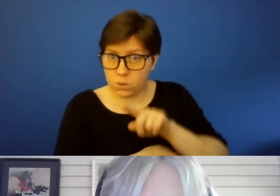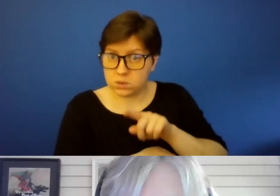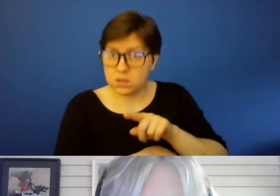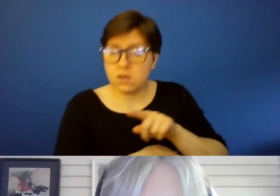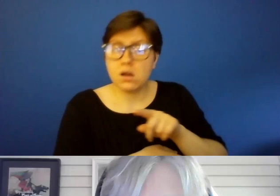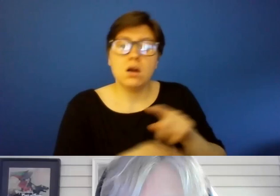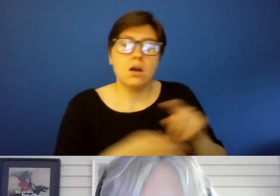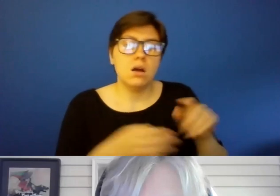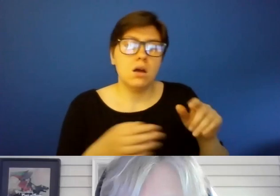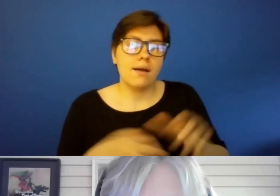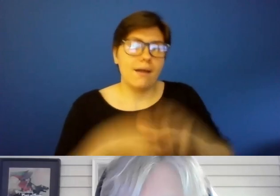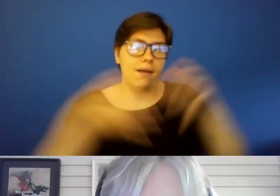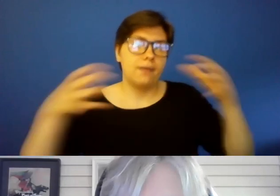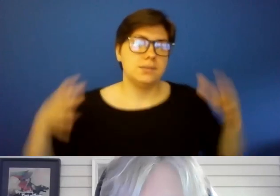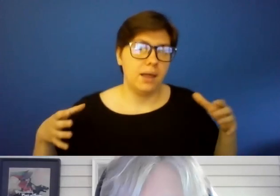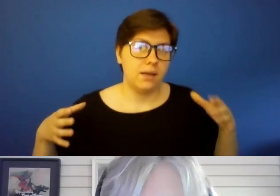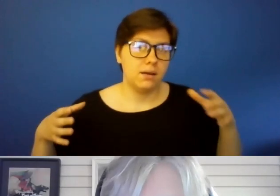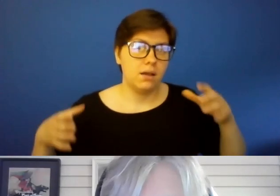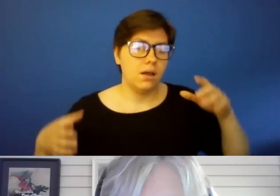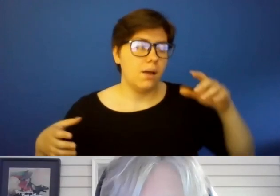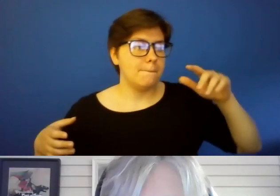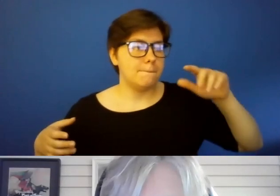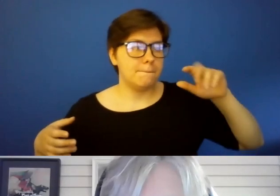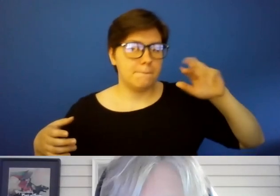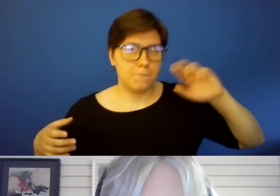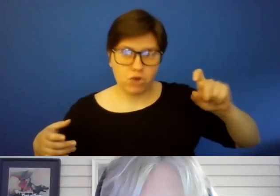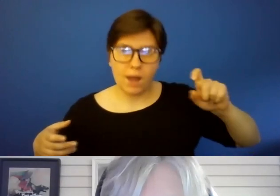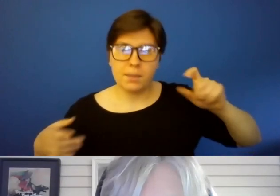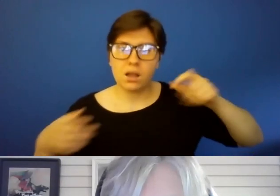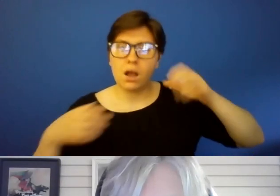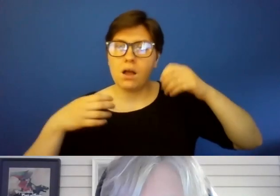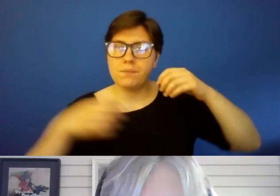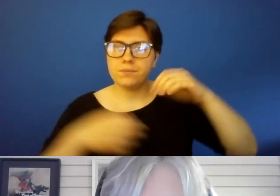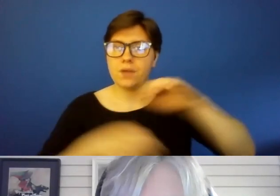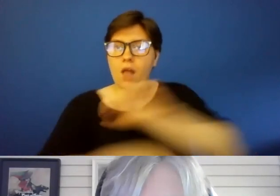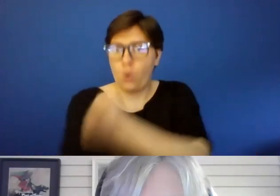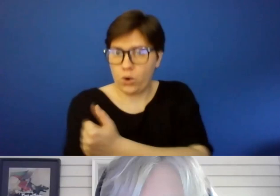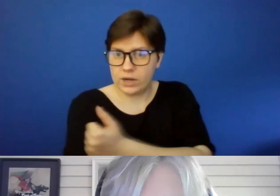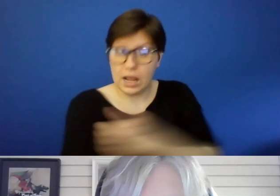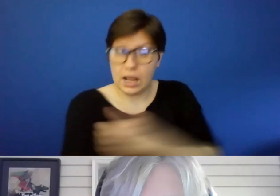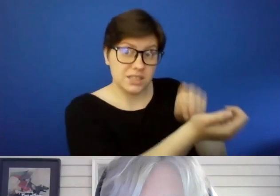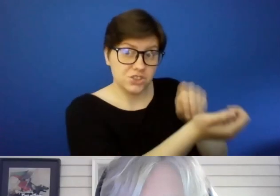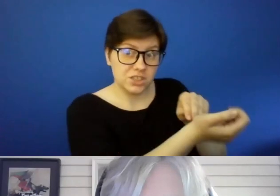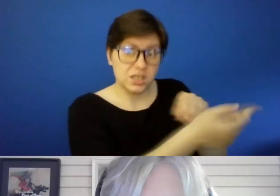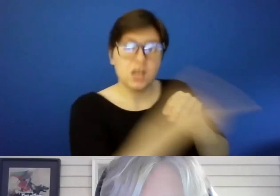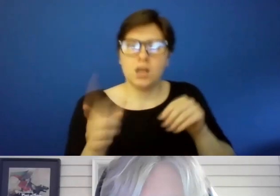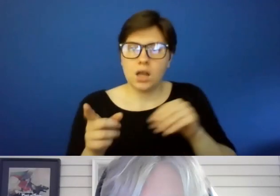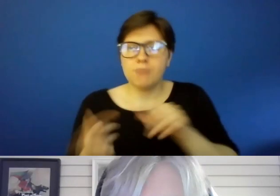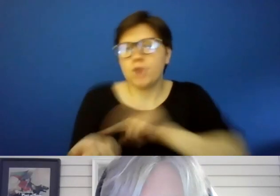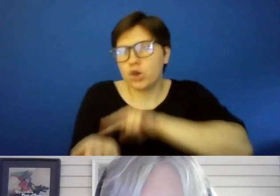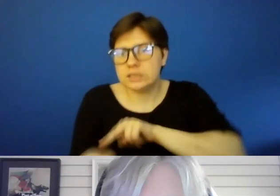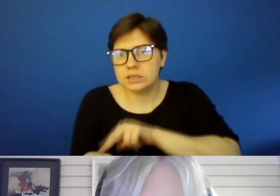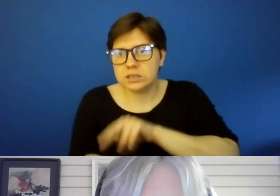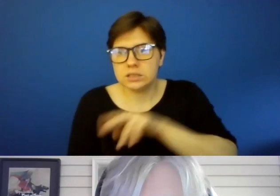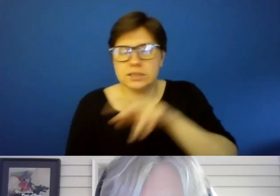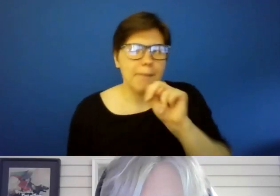the prescribing authority from physicians to advanced practice registered nurses or NPs,